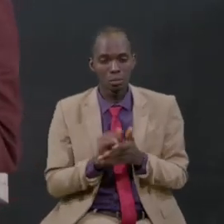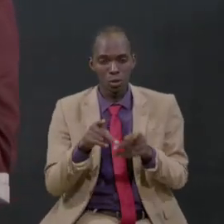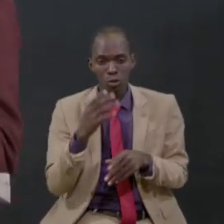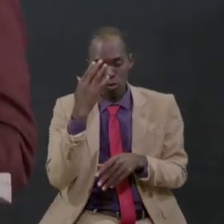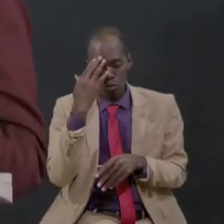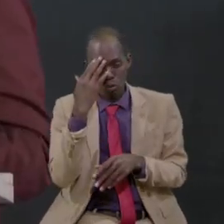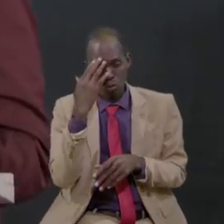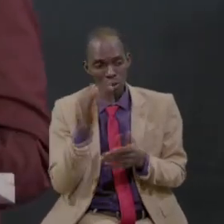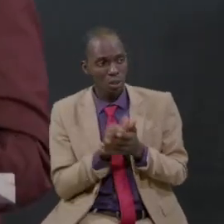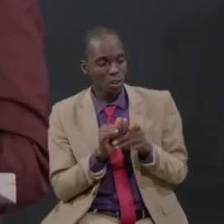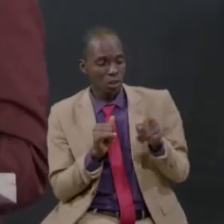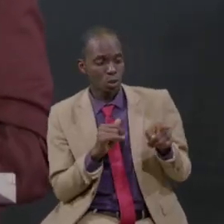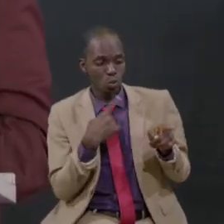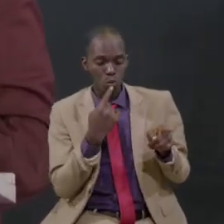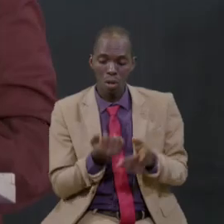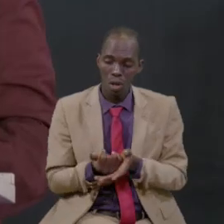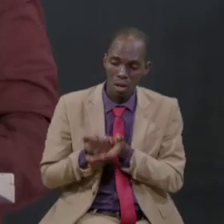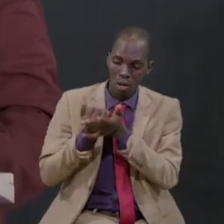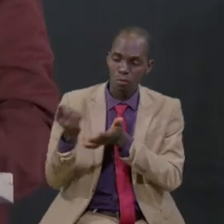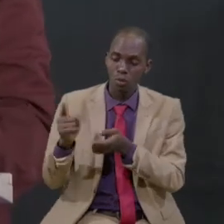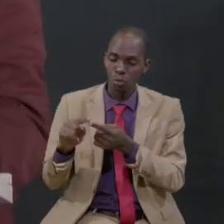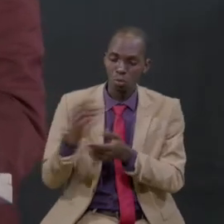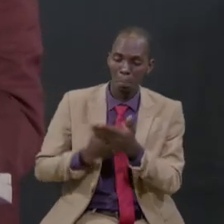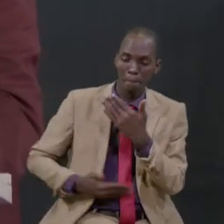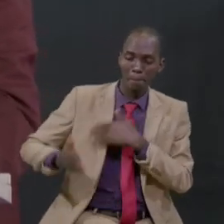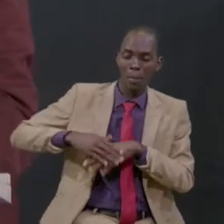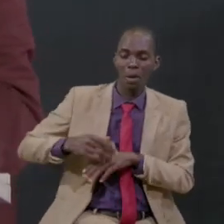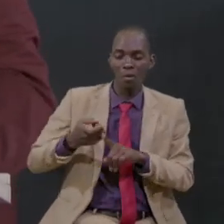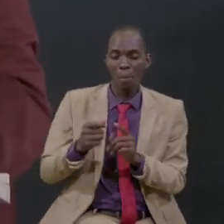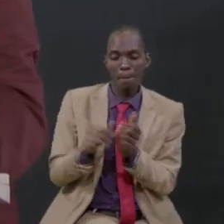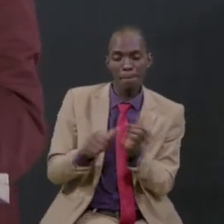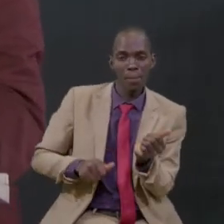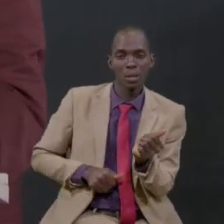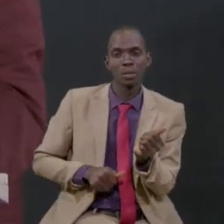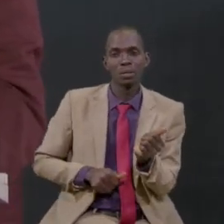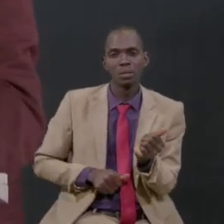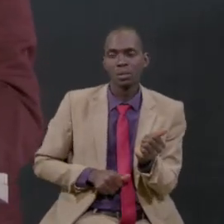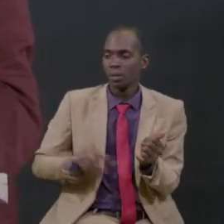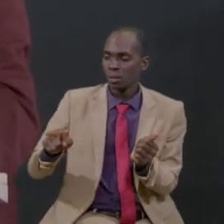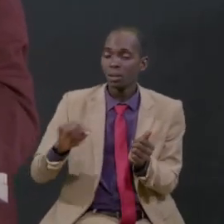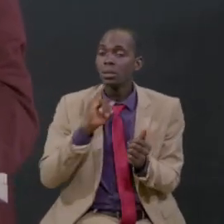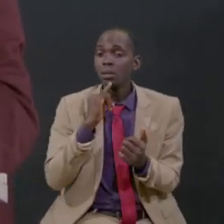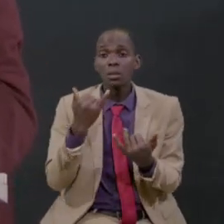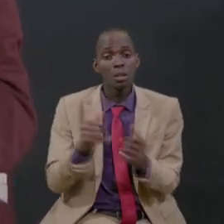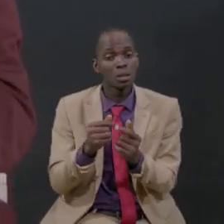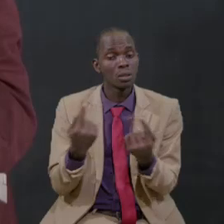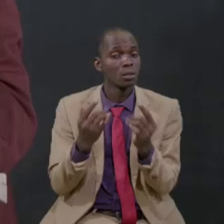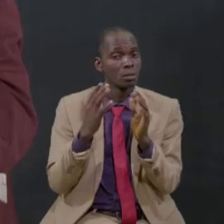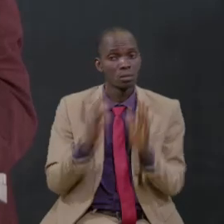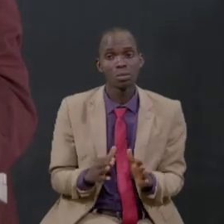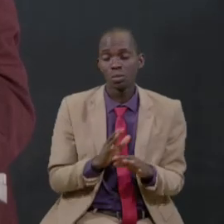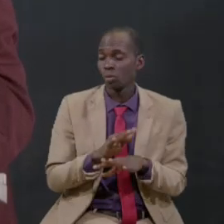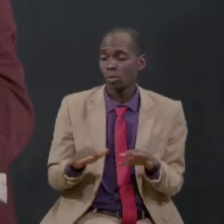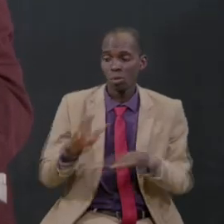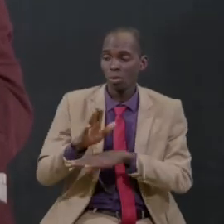converteth that sinner, he calls him sinner now. He called him that brother, he was a brother.